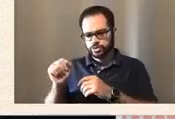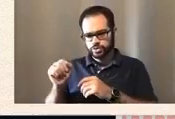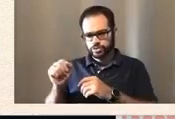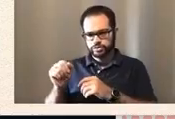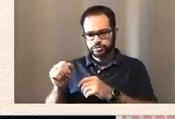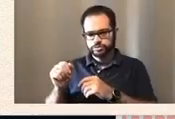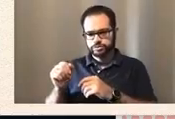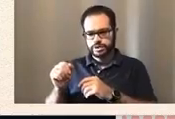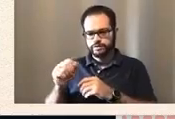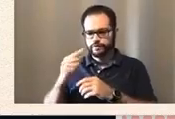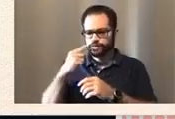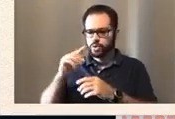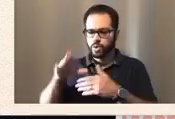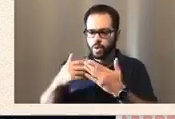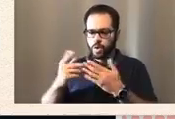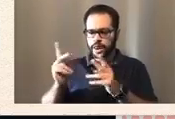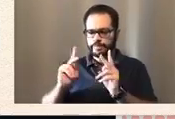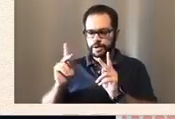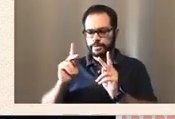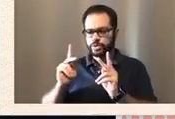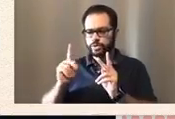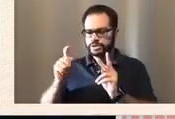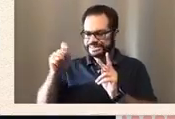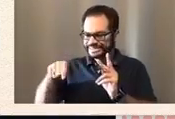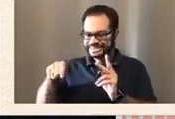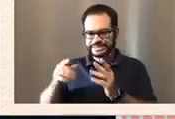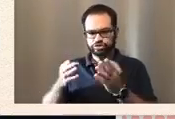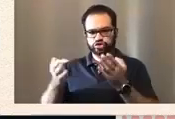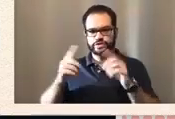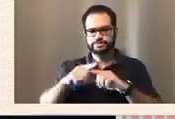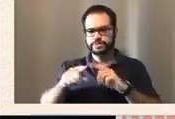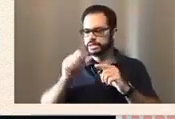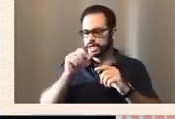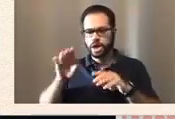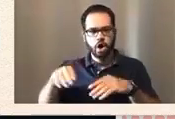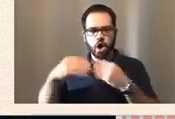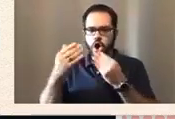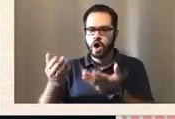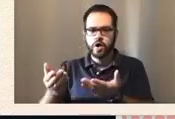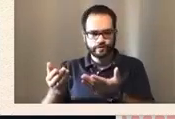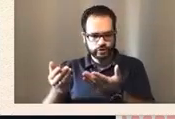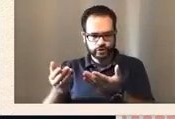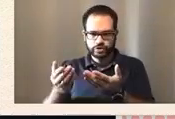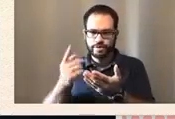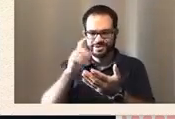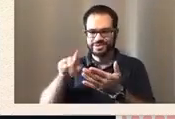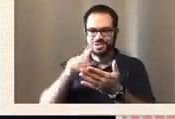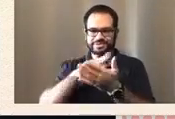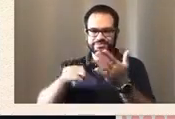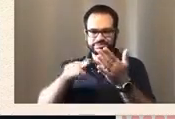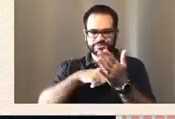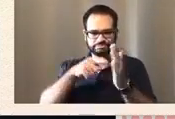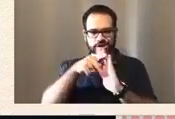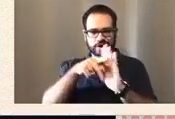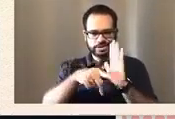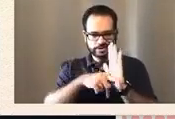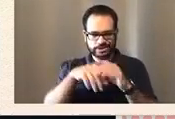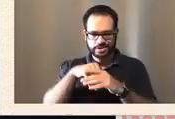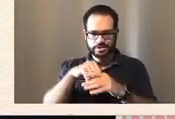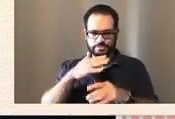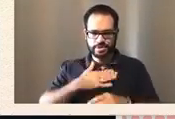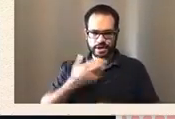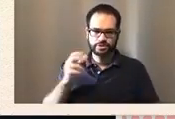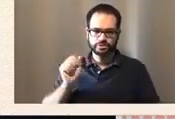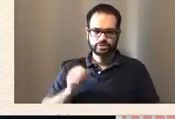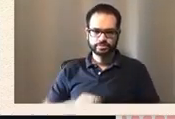services but weren't often getting them or getting the right services due to the sexist policies in my high school. And